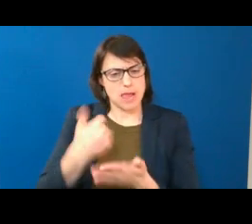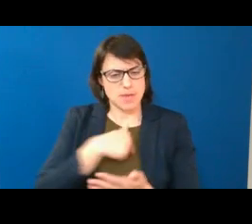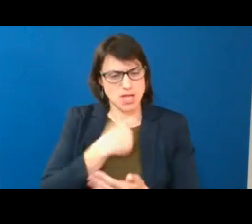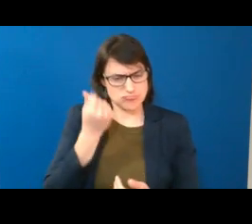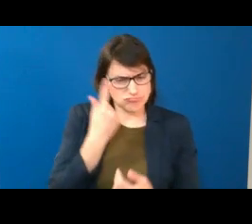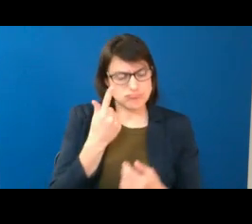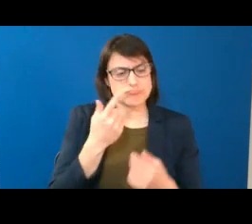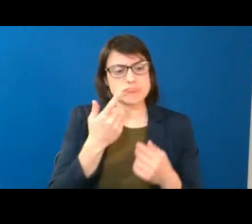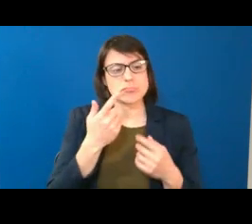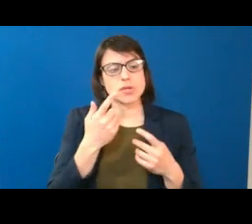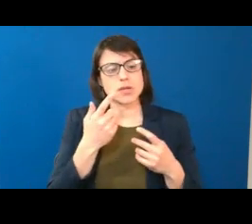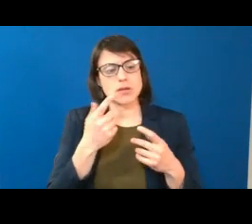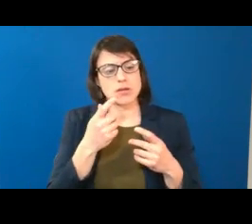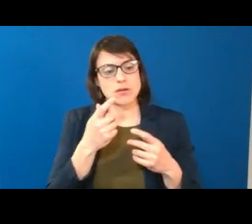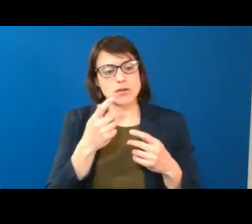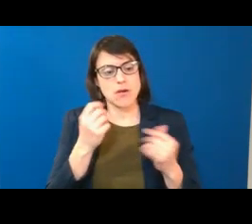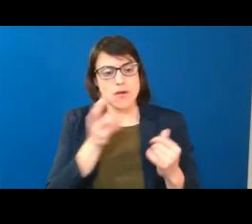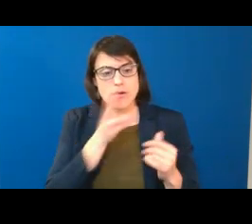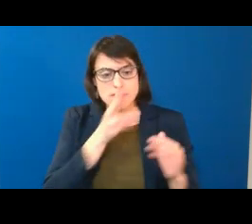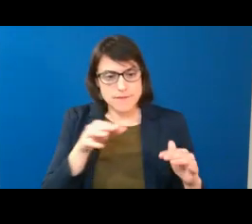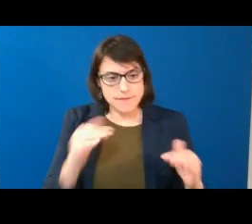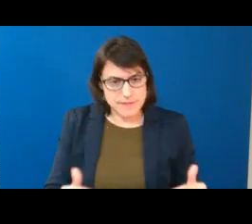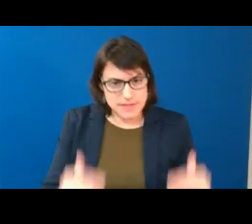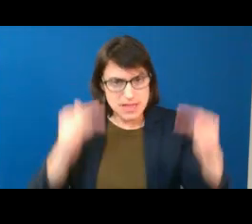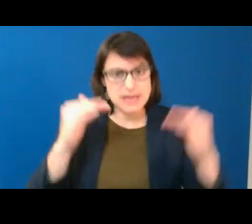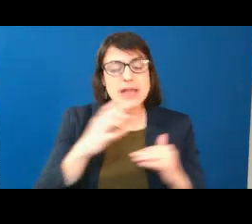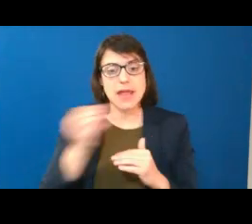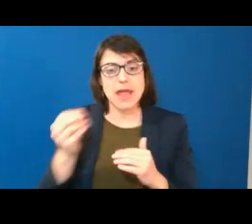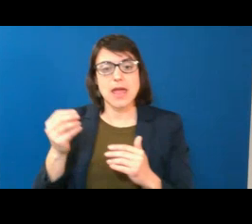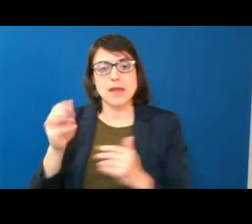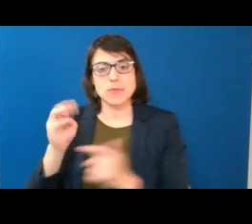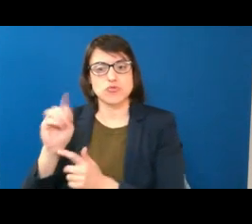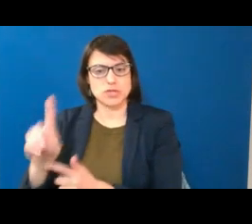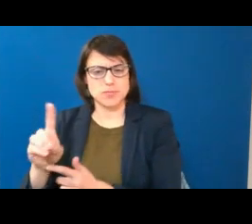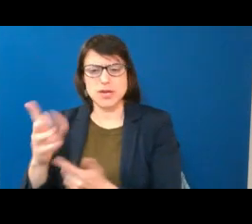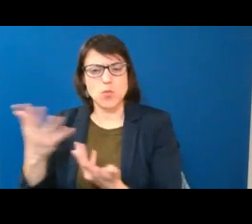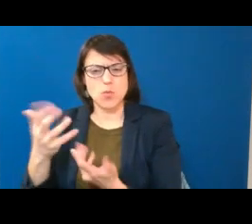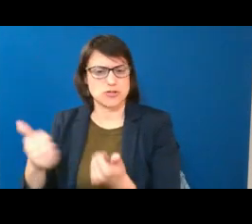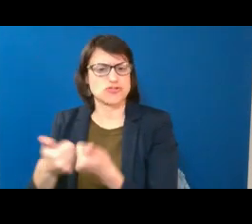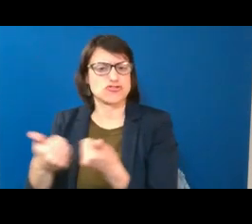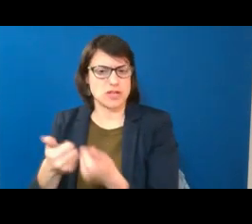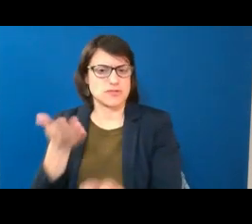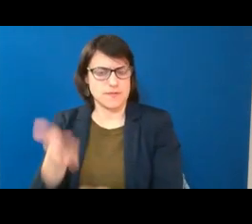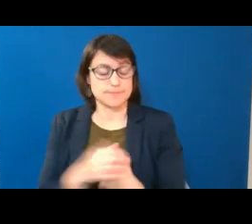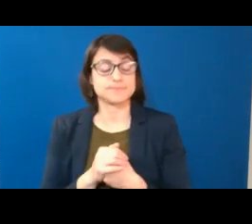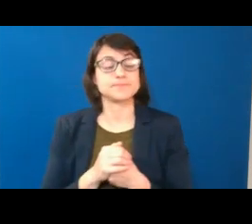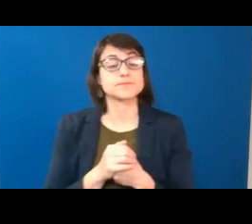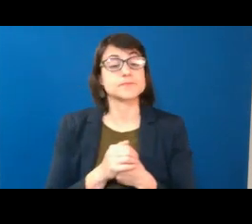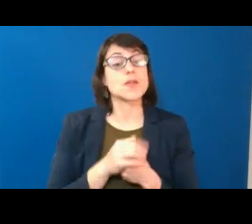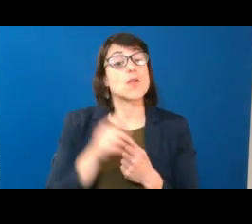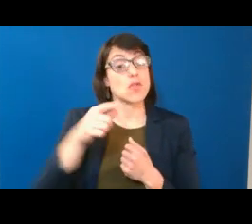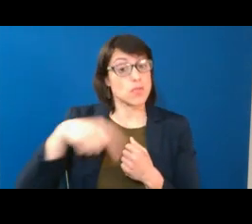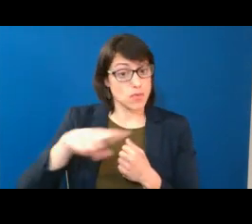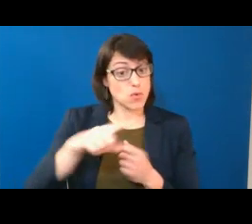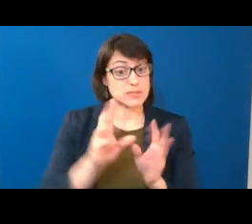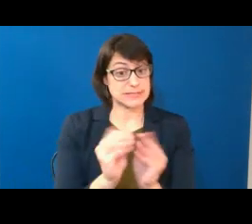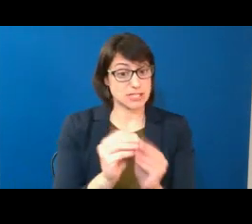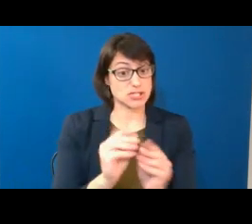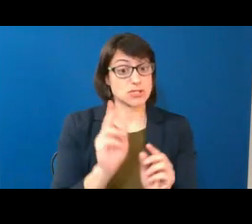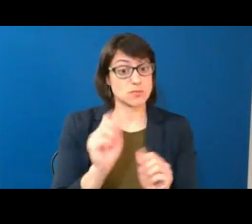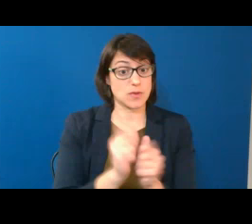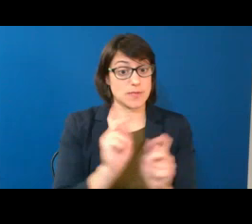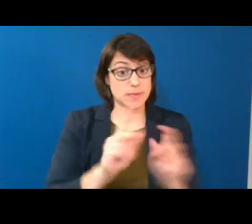think those site visits were probably the most impactful. There are participants that were part of this cohort that have been doing this